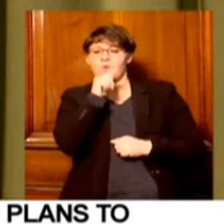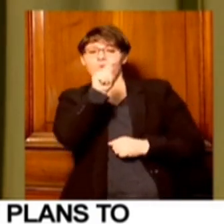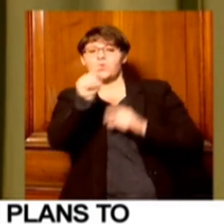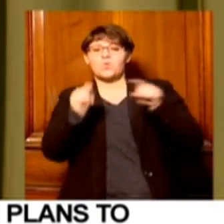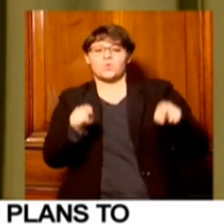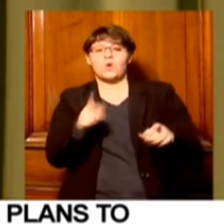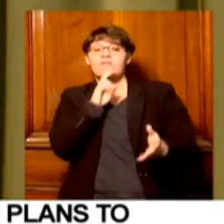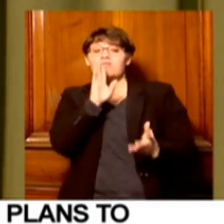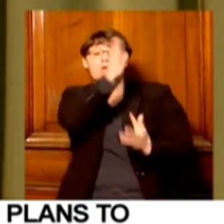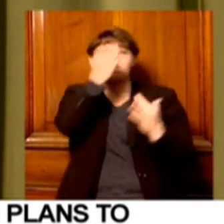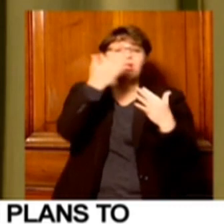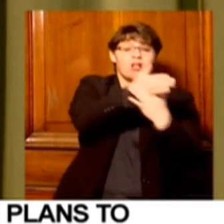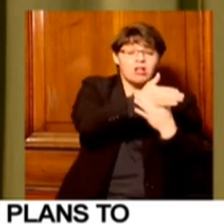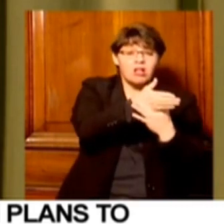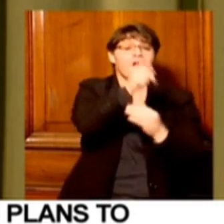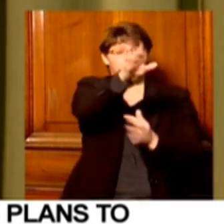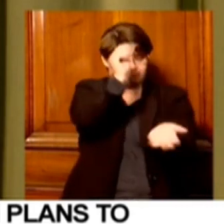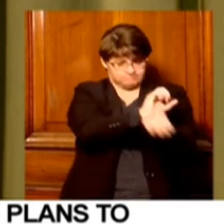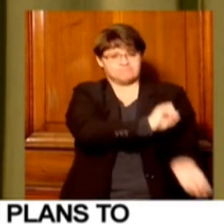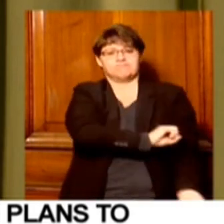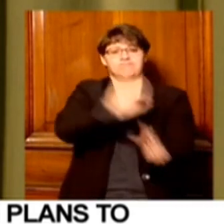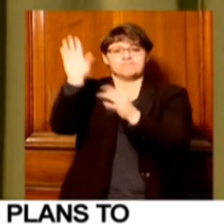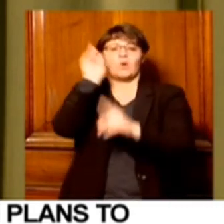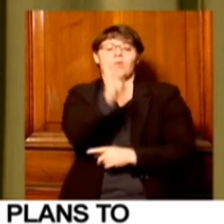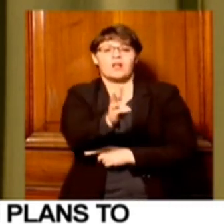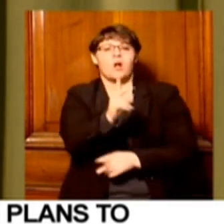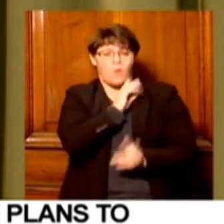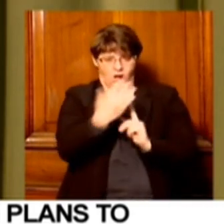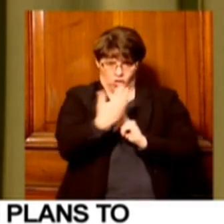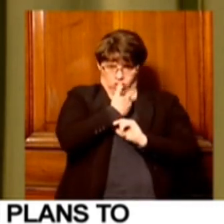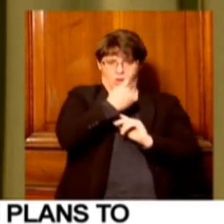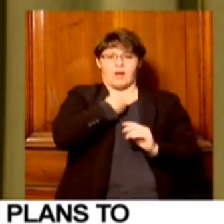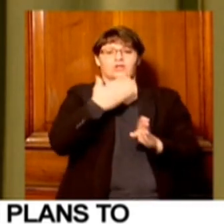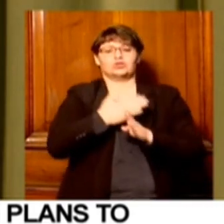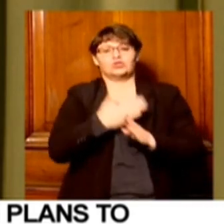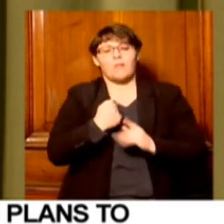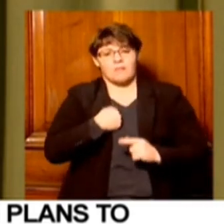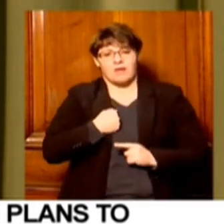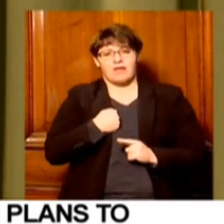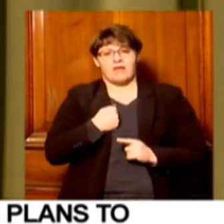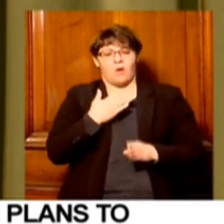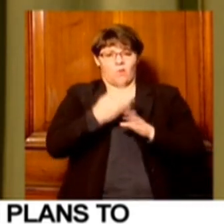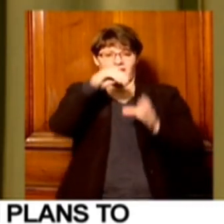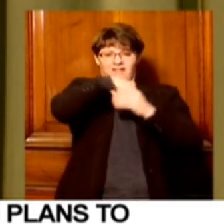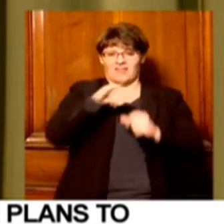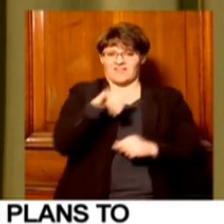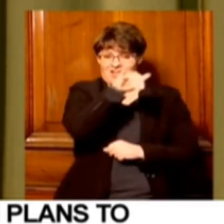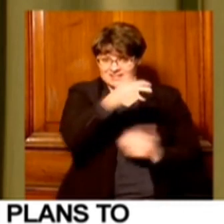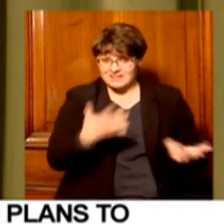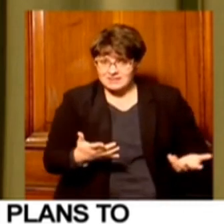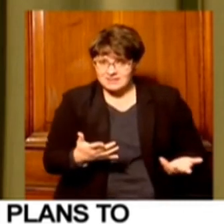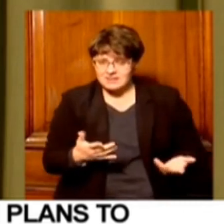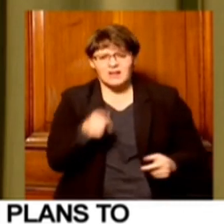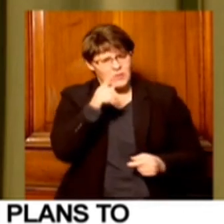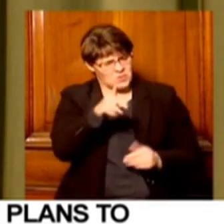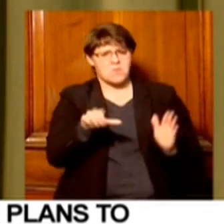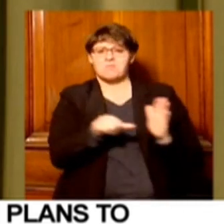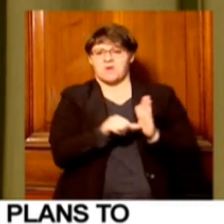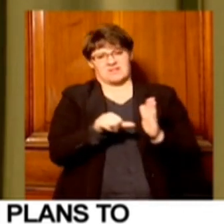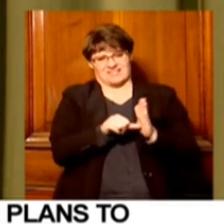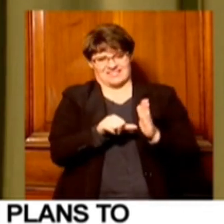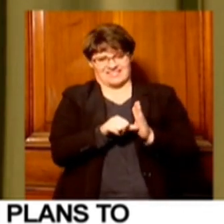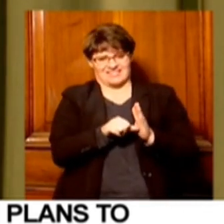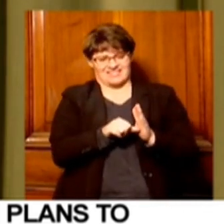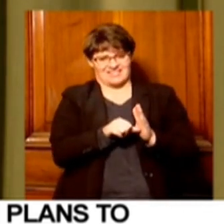so on is liable to an offense in terms of the Civil Aviation Act and the regulations. This is significant in as far as this